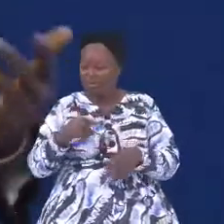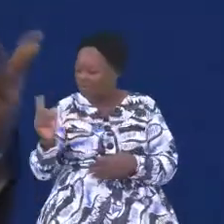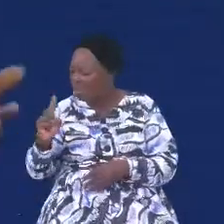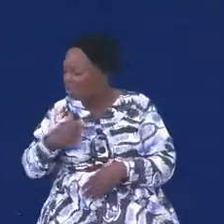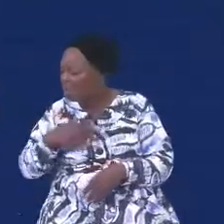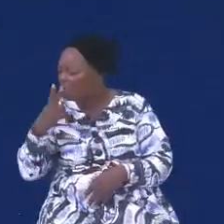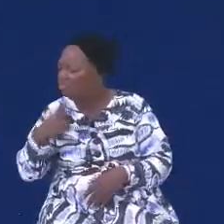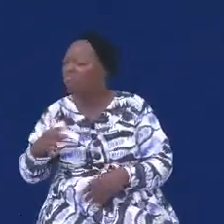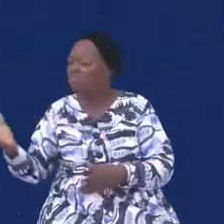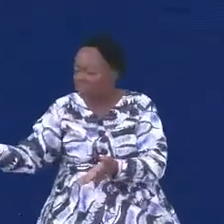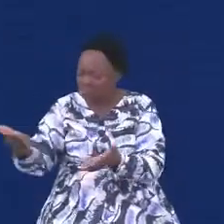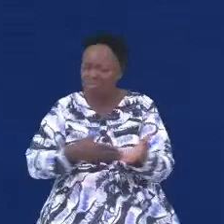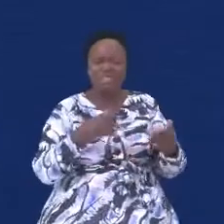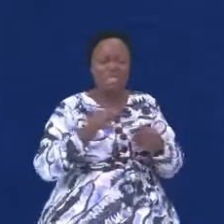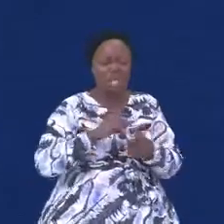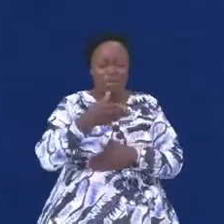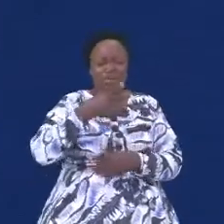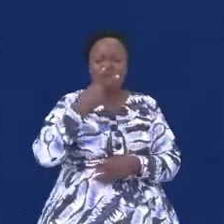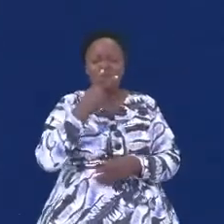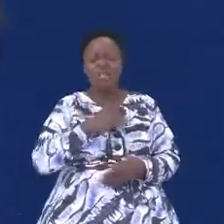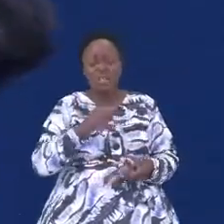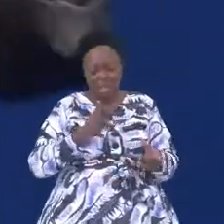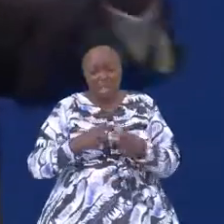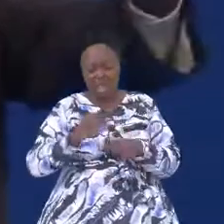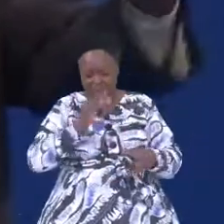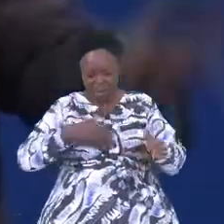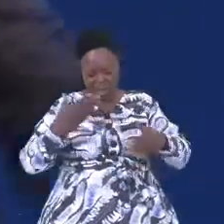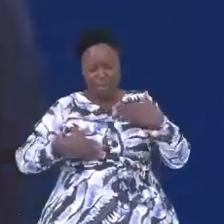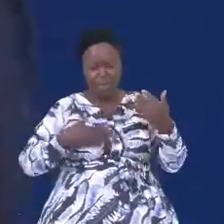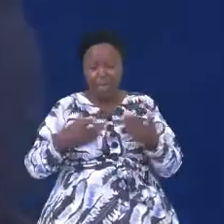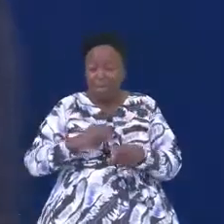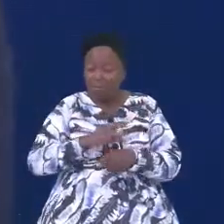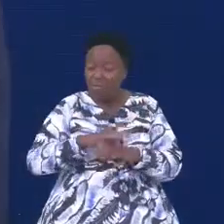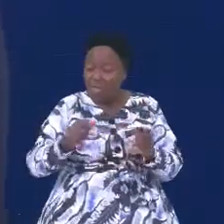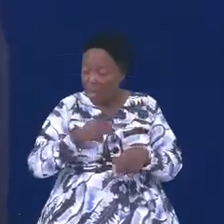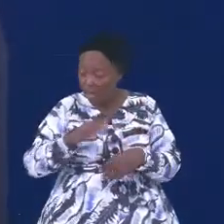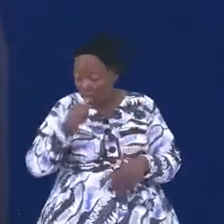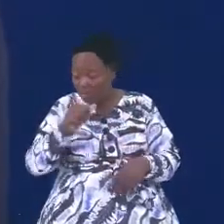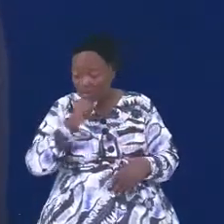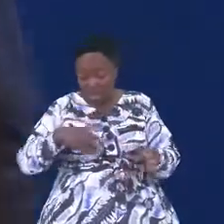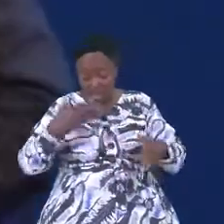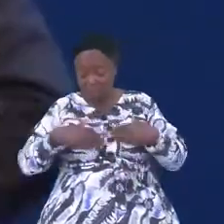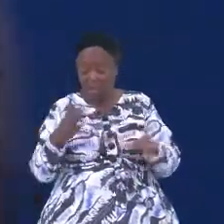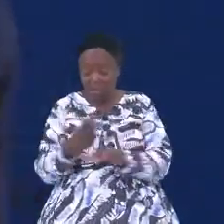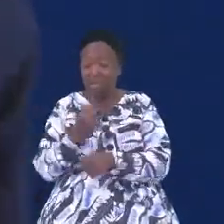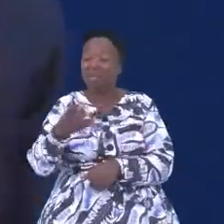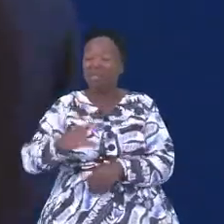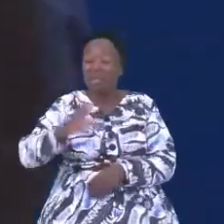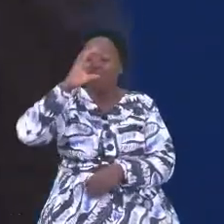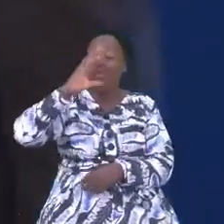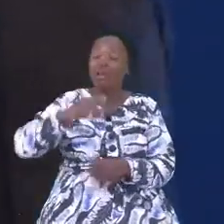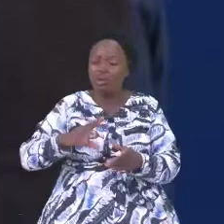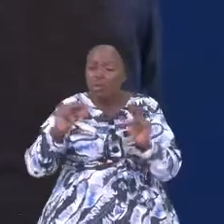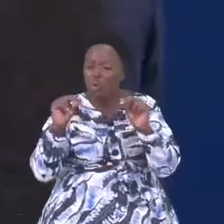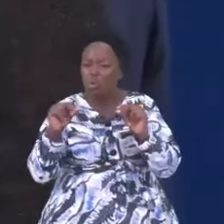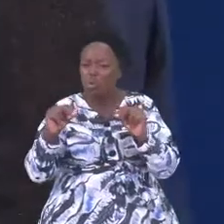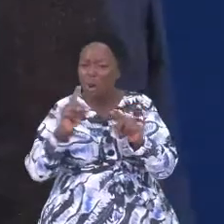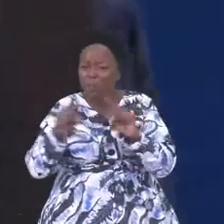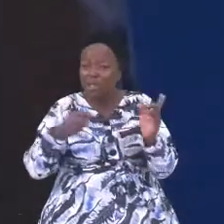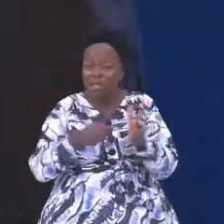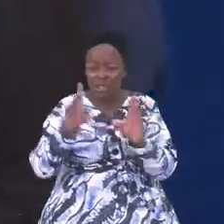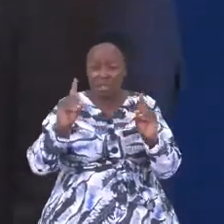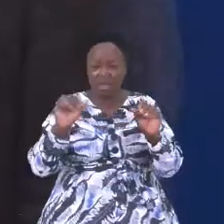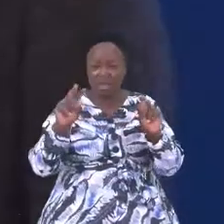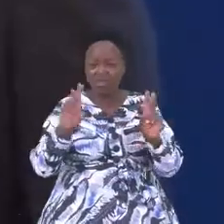has to find a way of releasing the tension that he had. No, he didn't give any excuse and